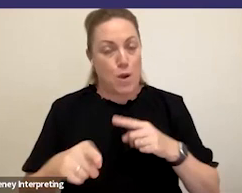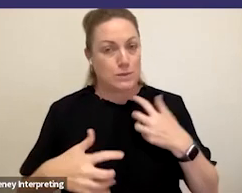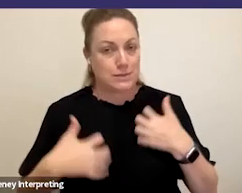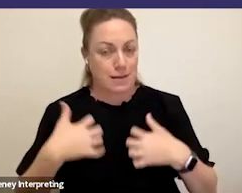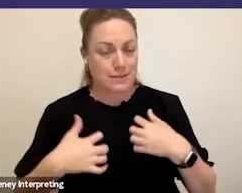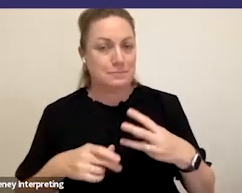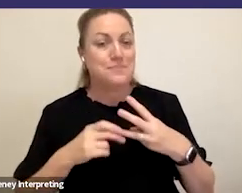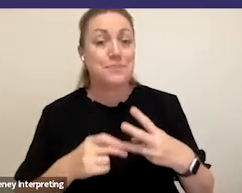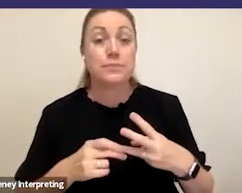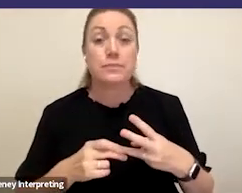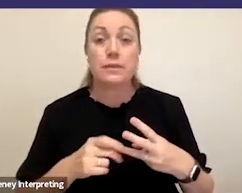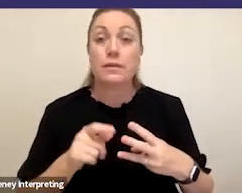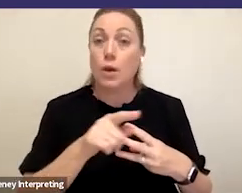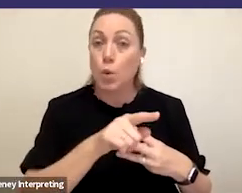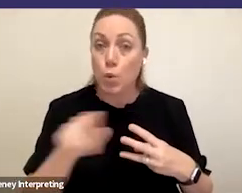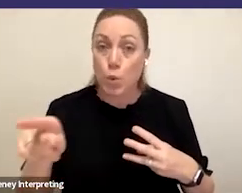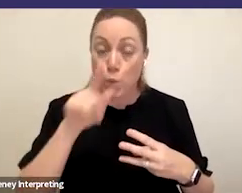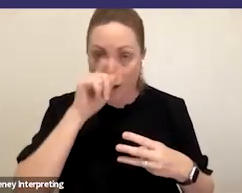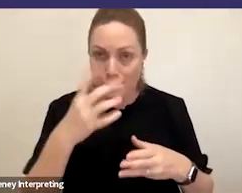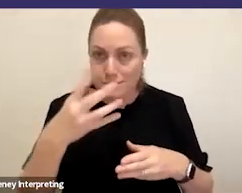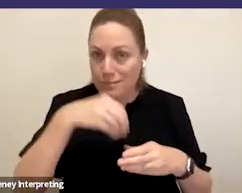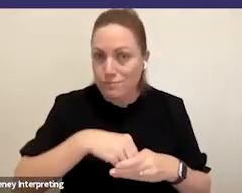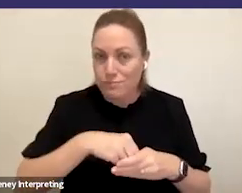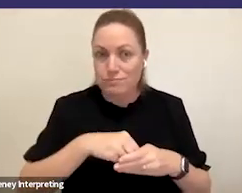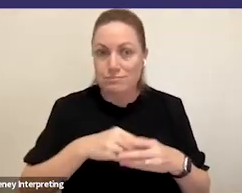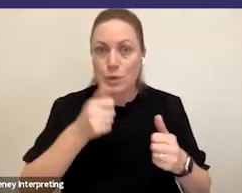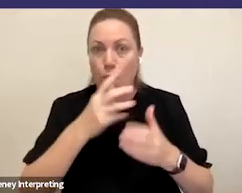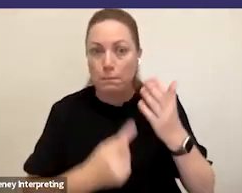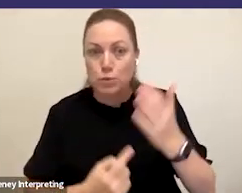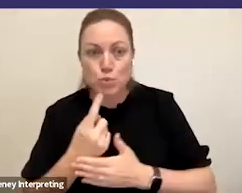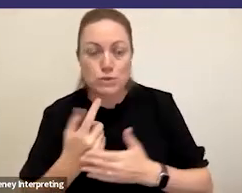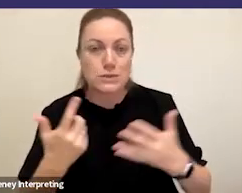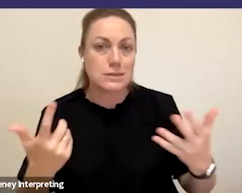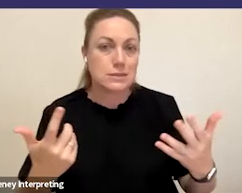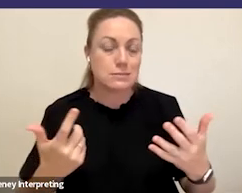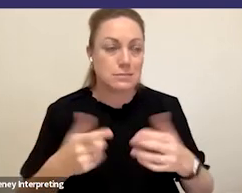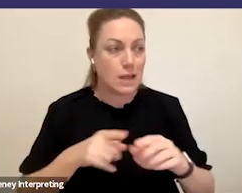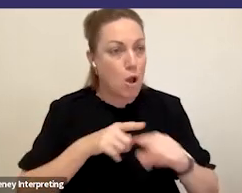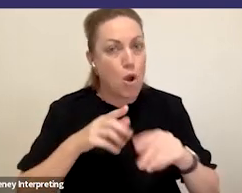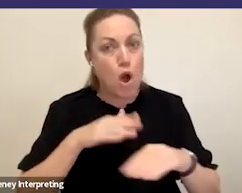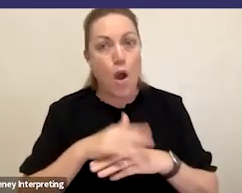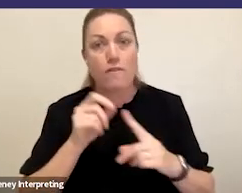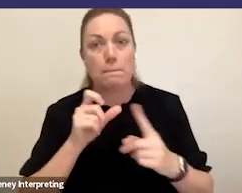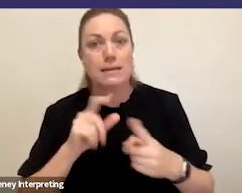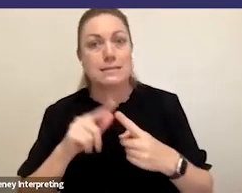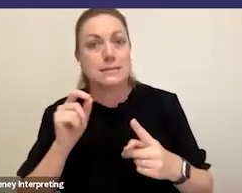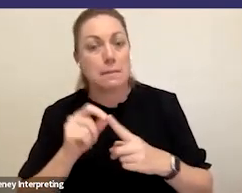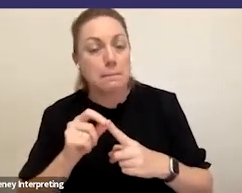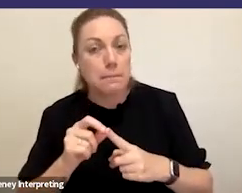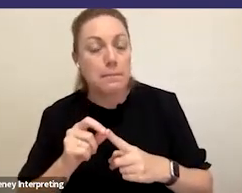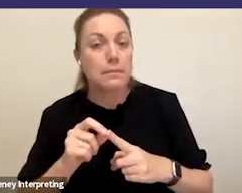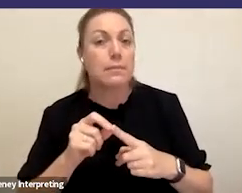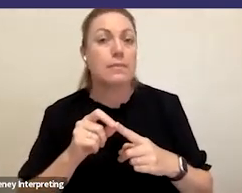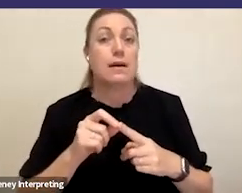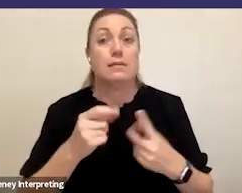part, how you can take part in this exciting opportunity to not only learn more about PSEP, but also potentially